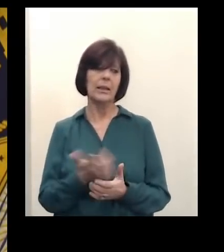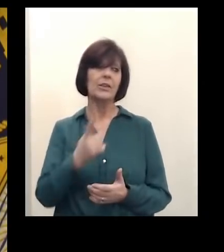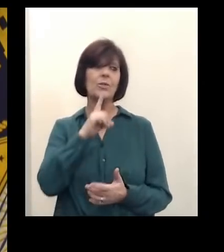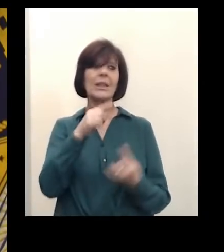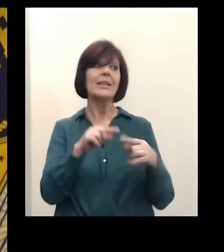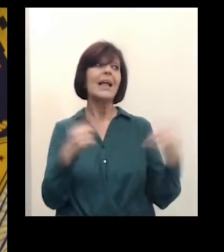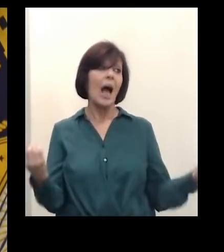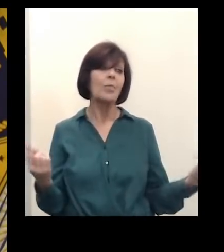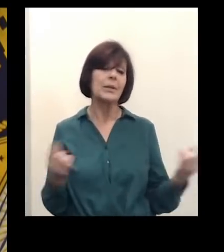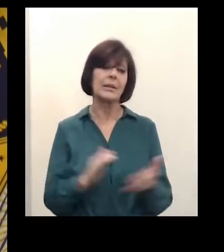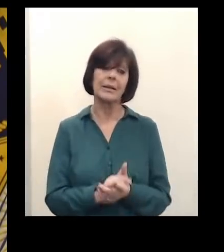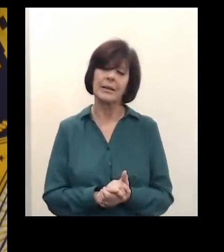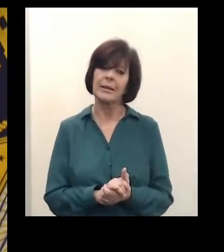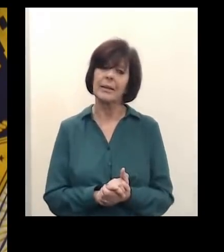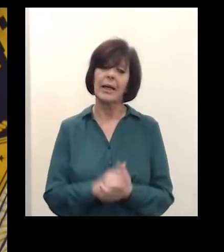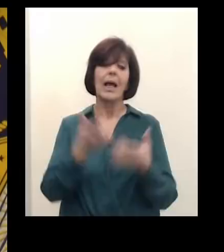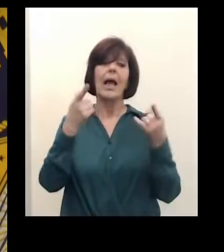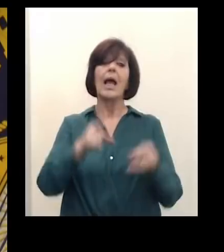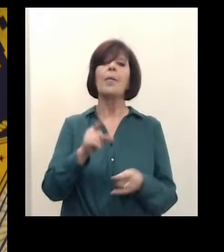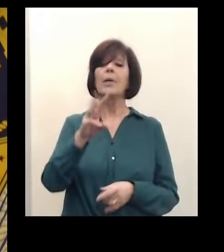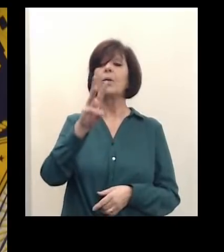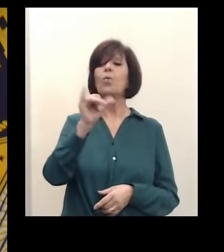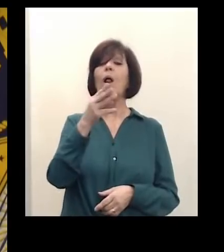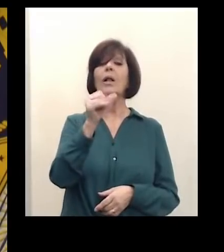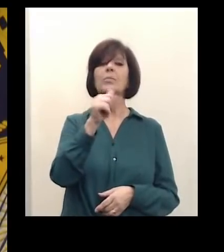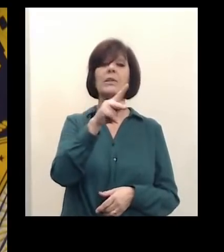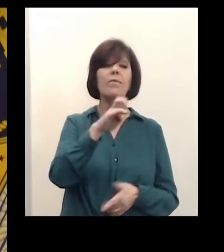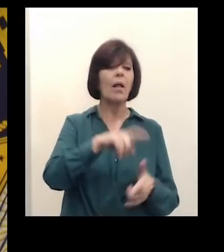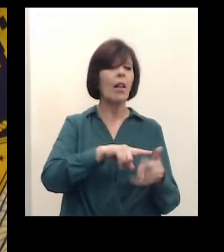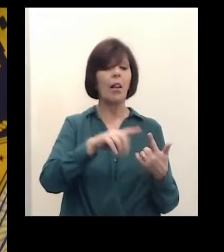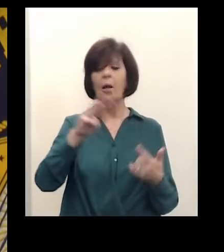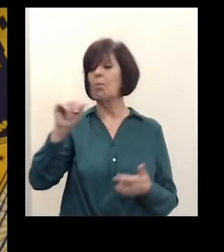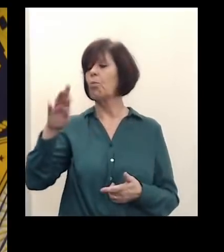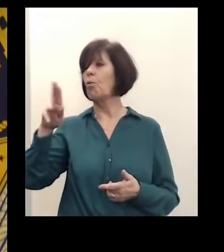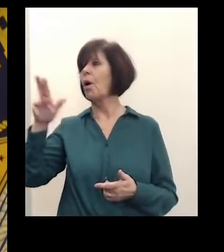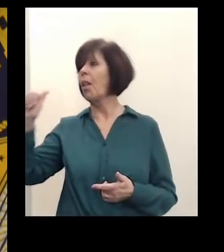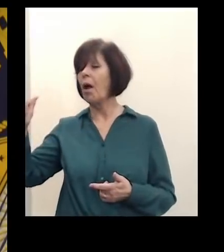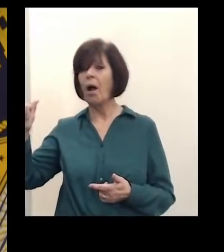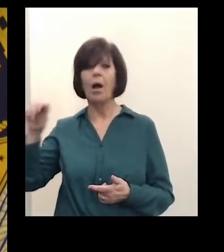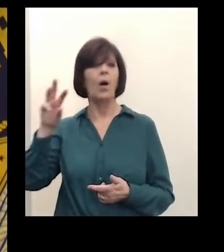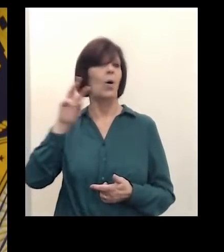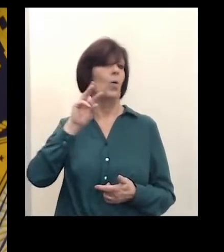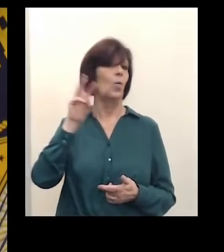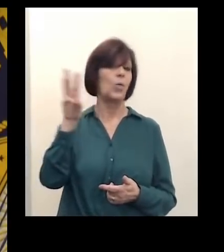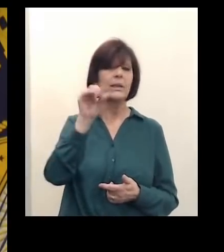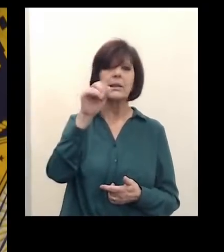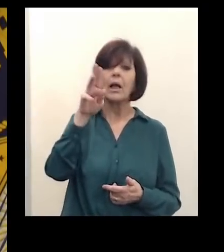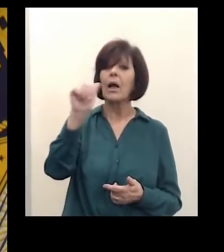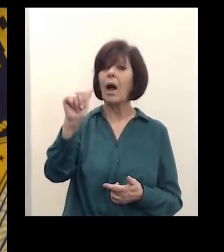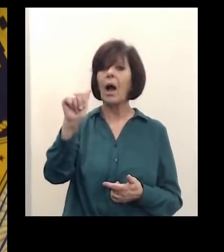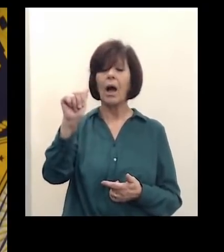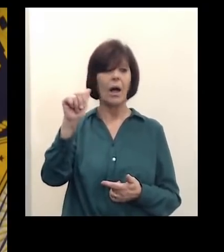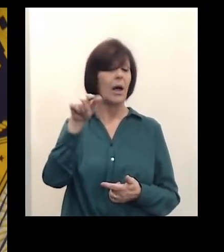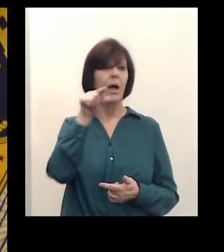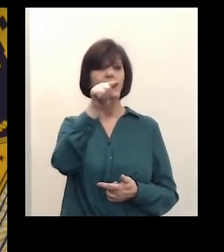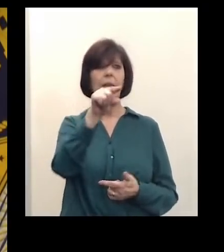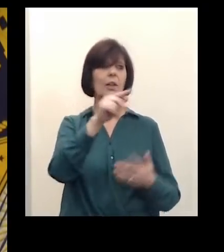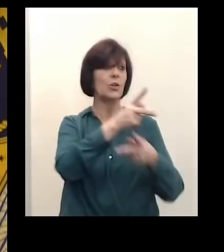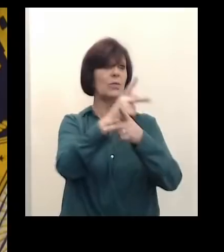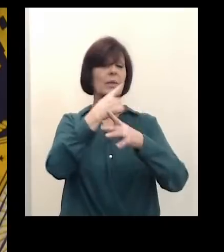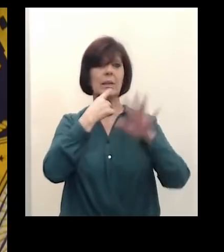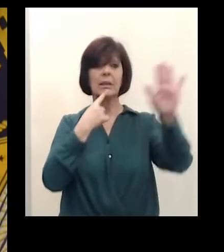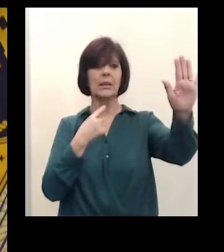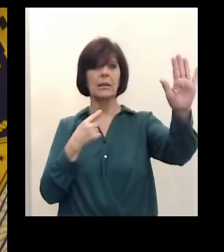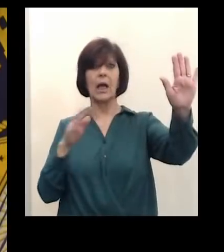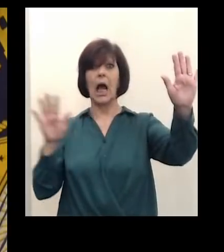I know that happened in Williamsville and the town of Marilla. I heard evidence in the town of West Seneca, to the point where the town of West Seneca supervisor seemed to have